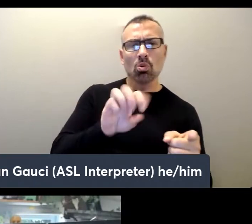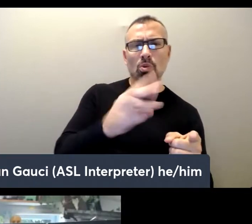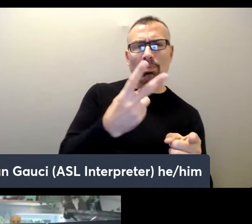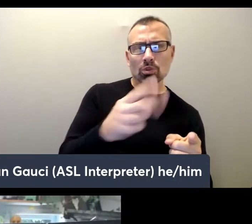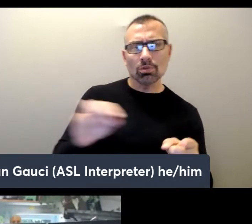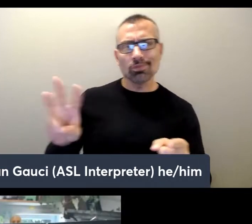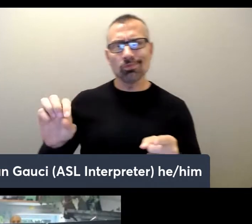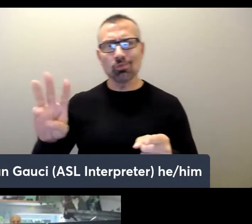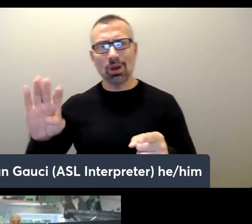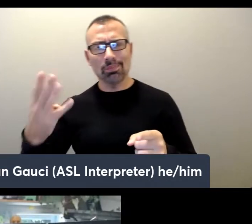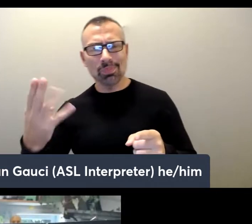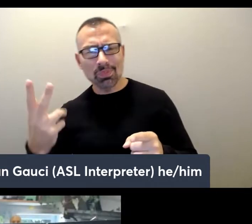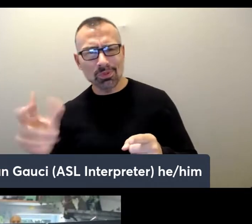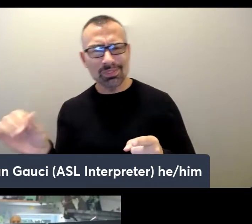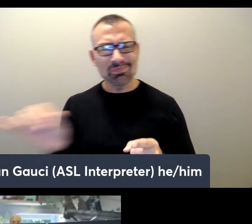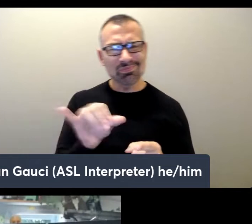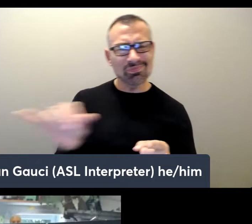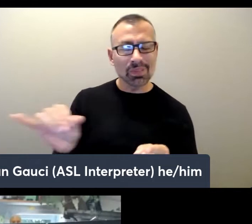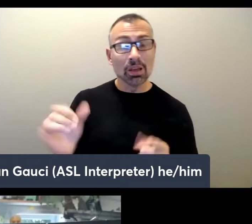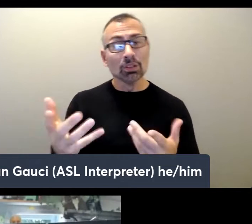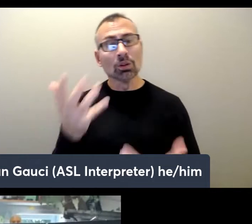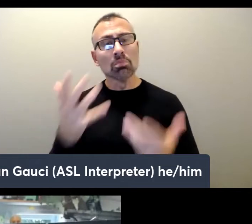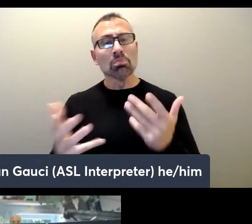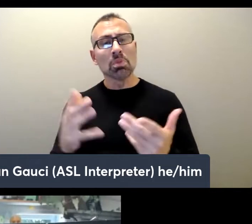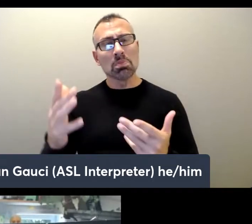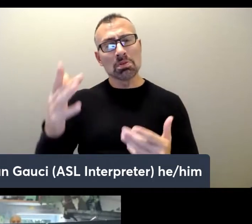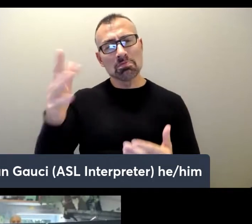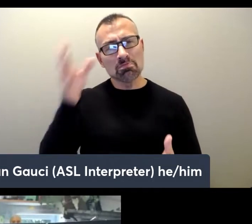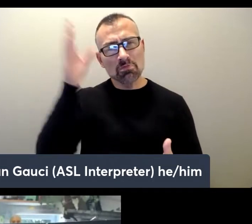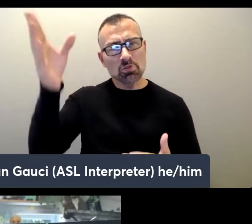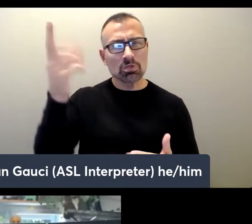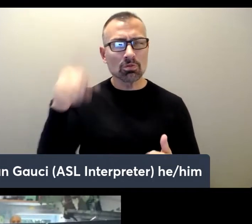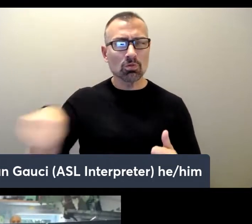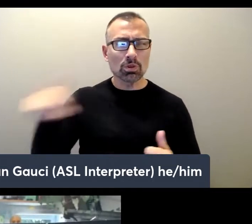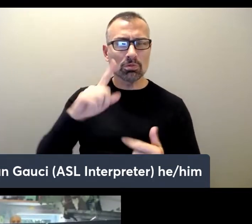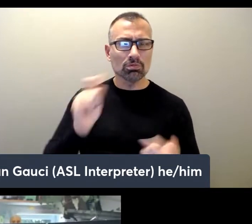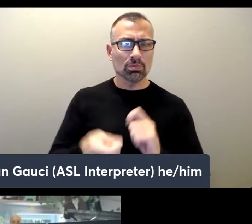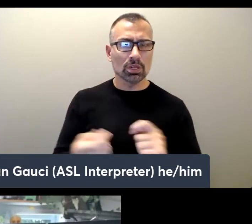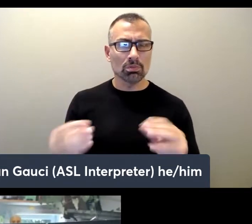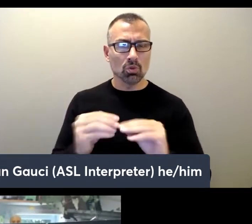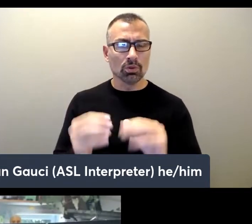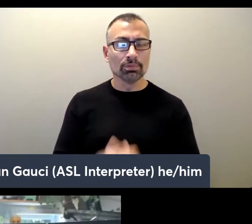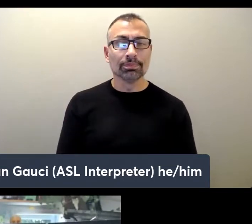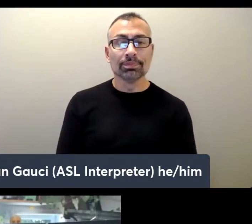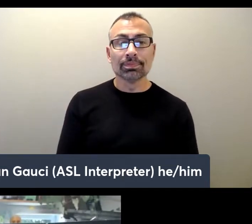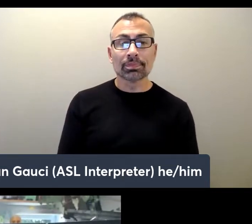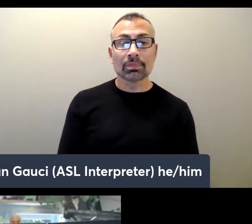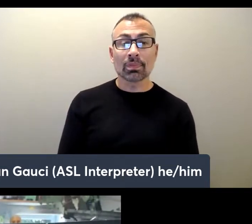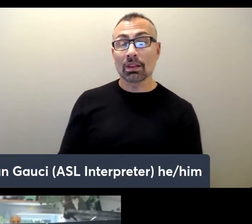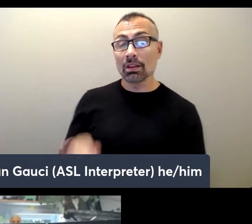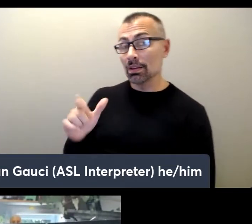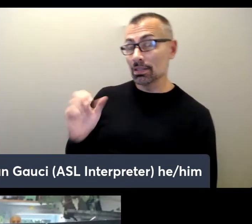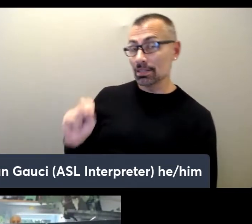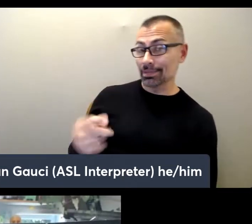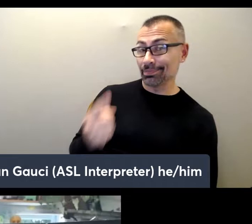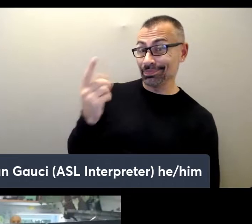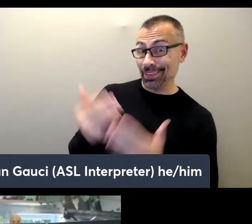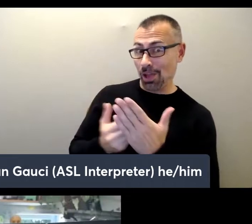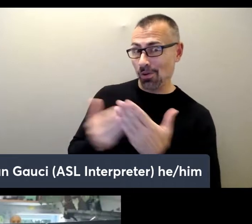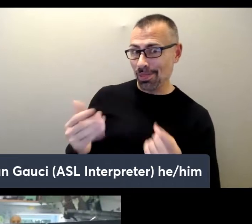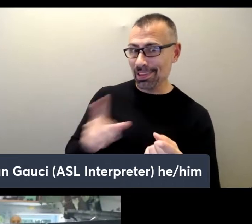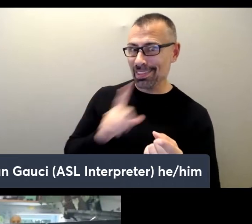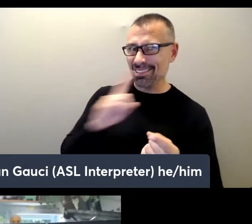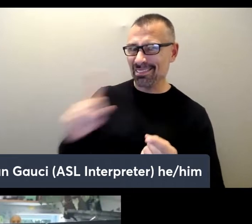we adjust our deployment models a little bit for the Web 3 world. I think one thing that kind of stood out from all the